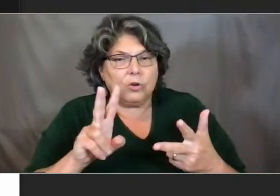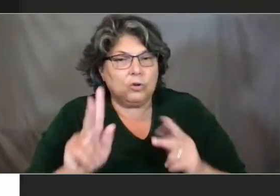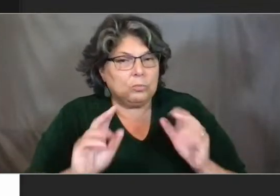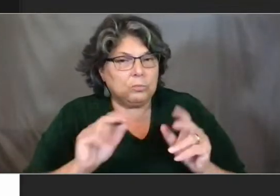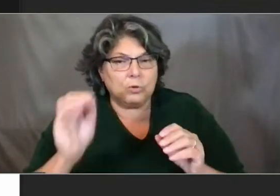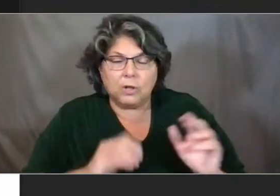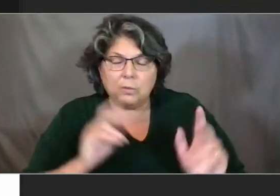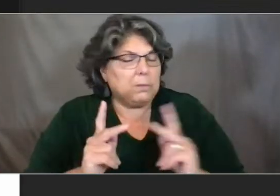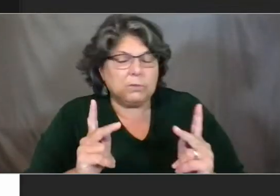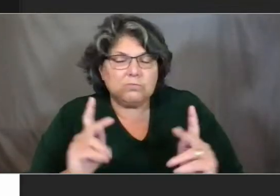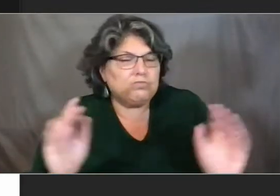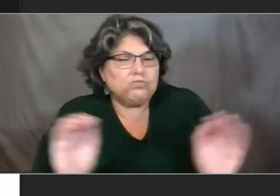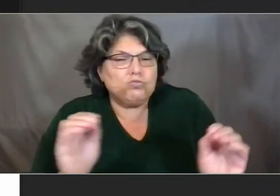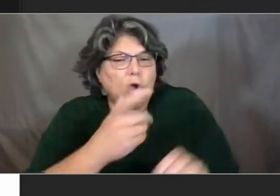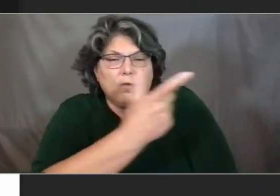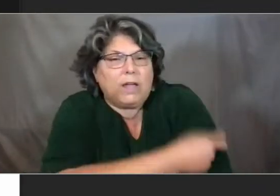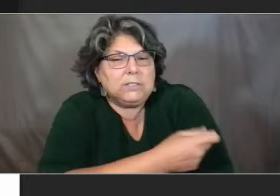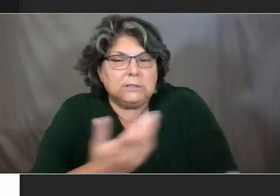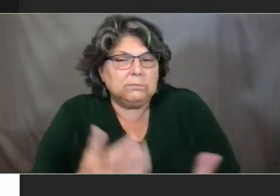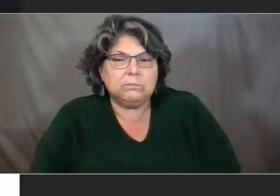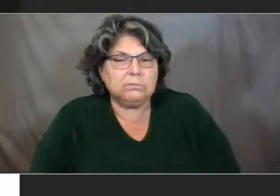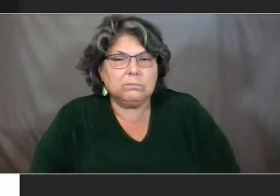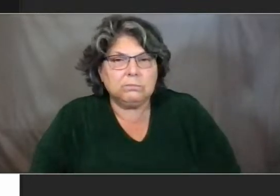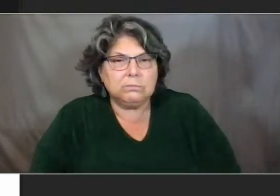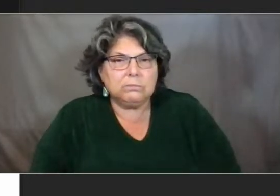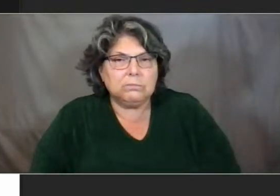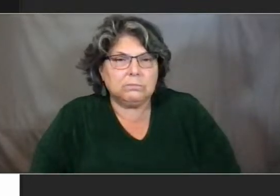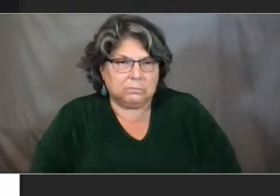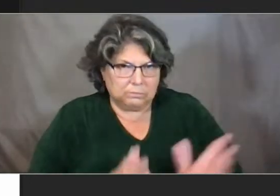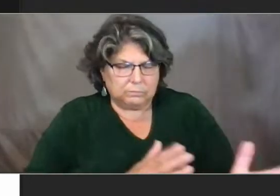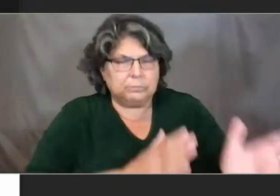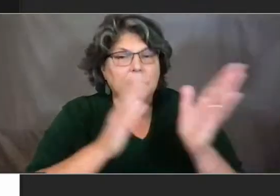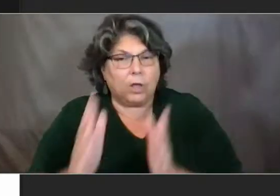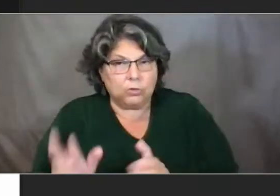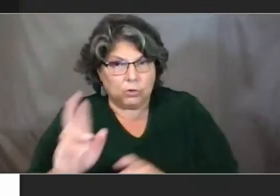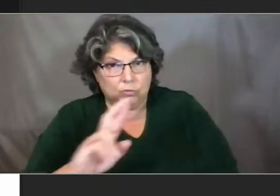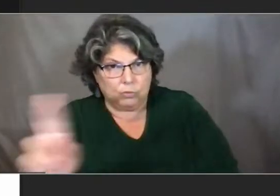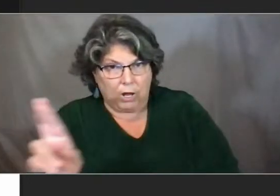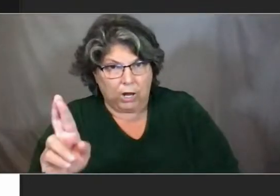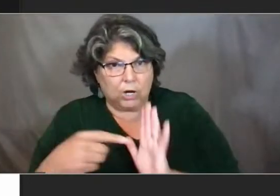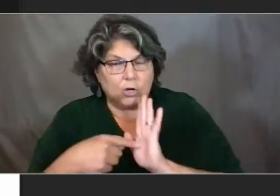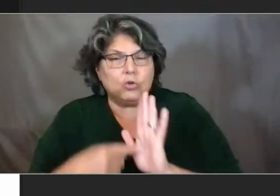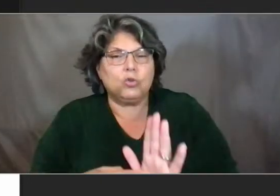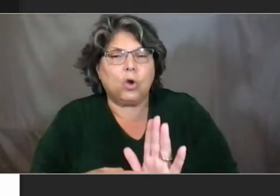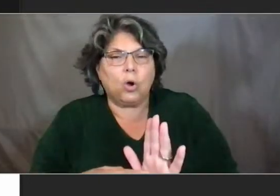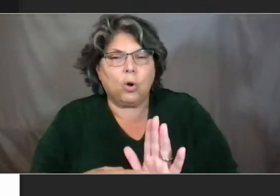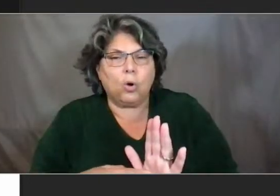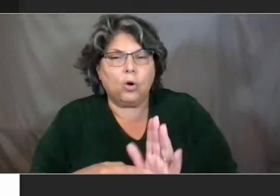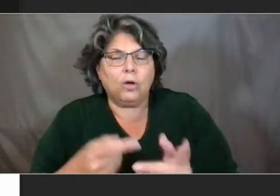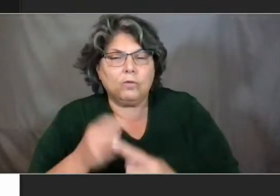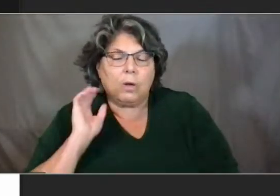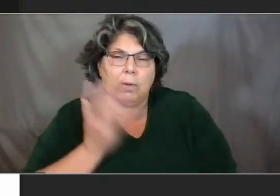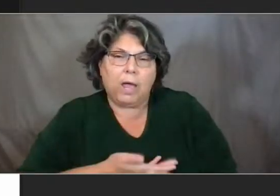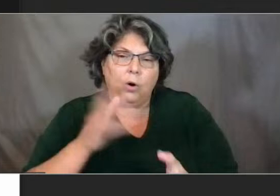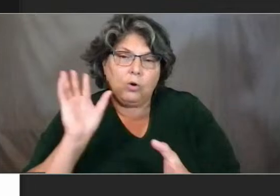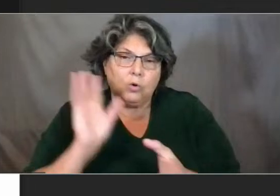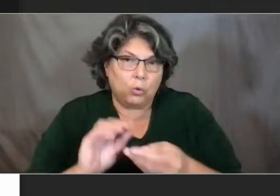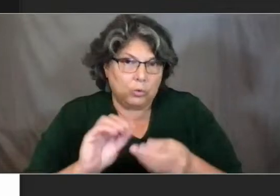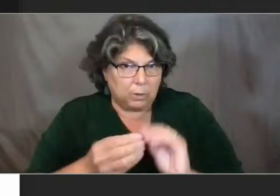not taken any shots. And then the chart on the right is showing that based on our total